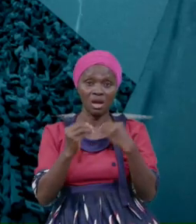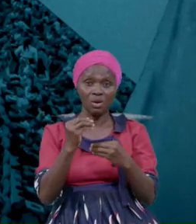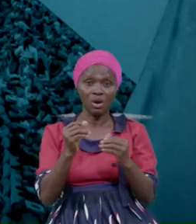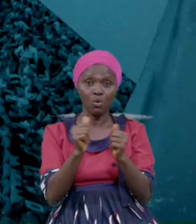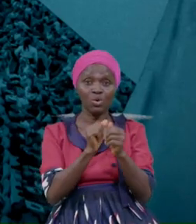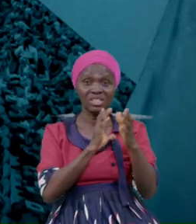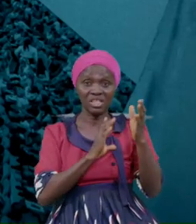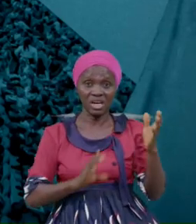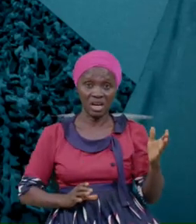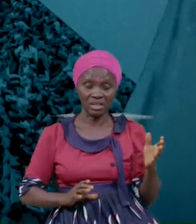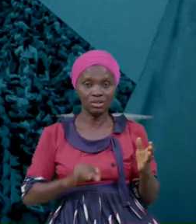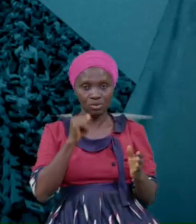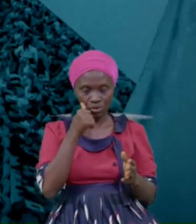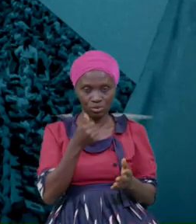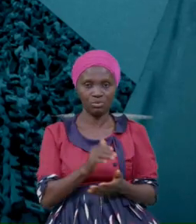yesterday.